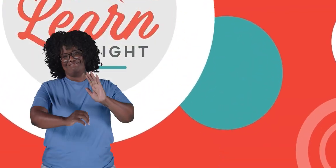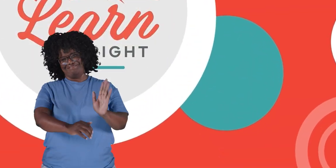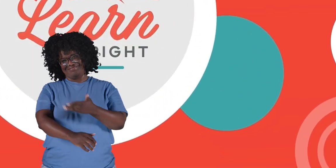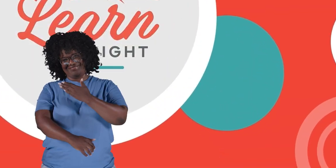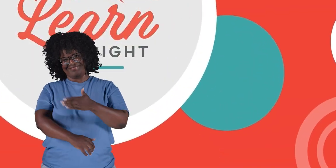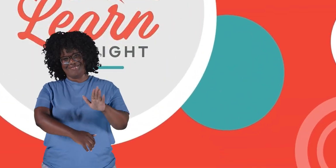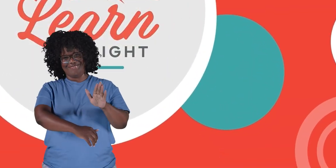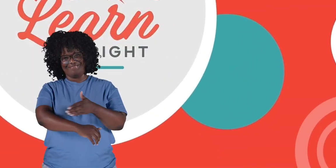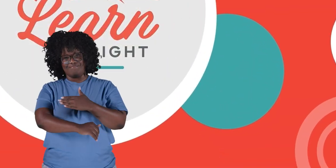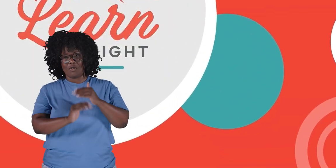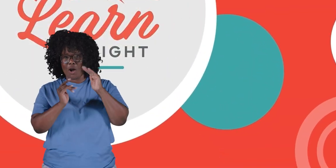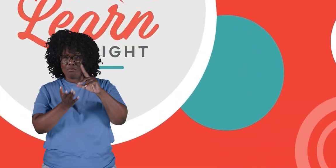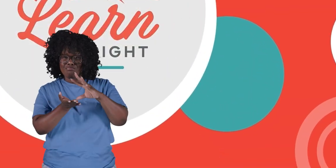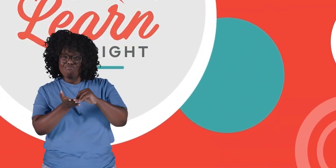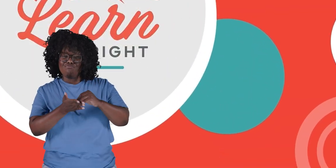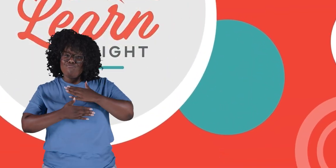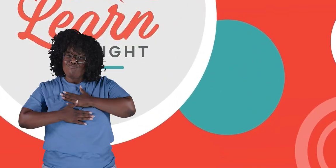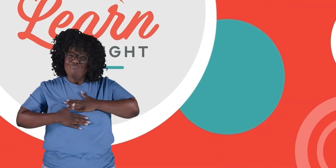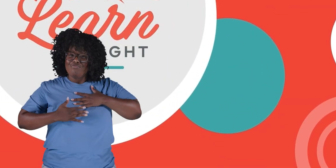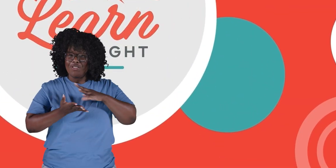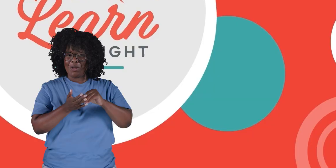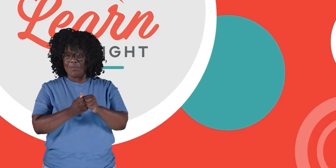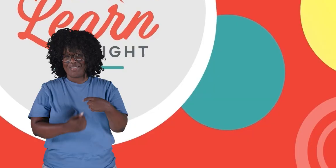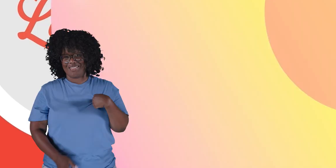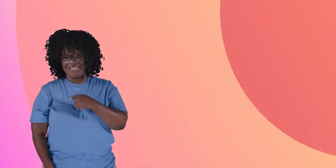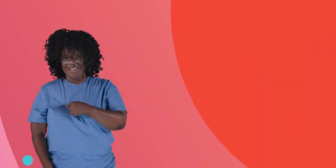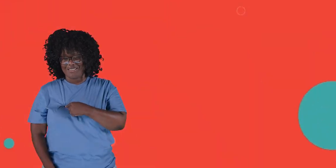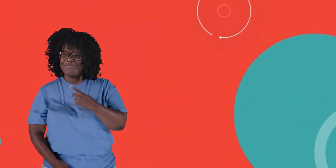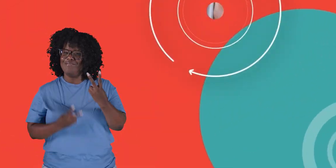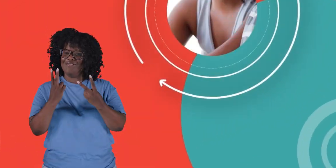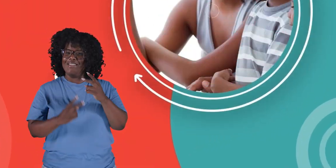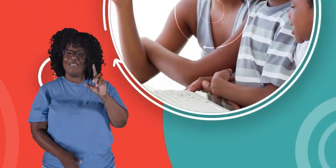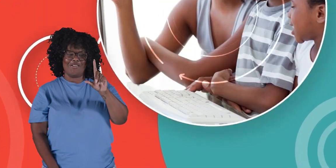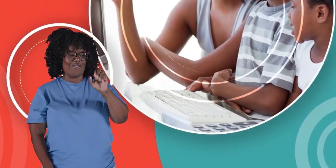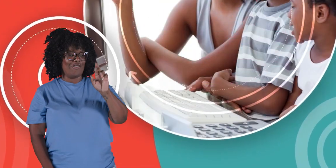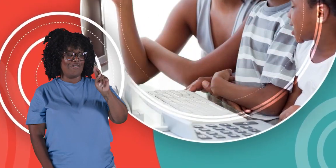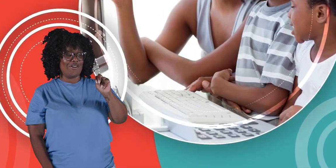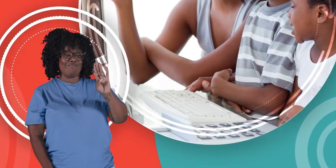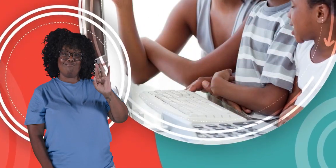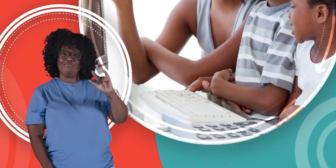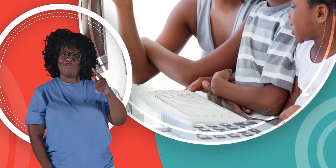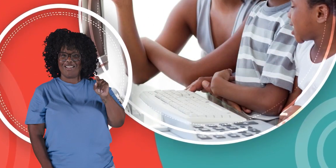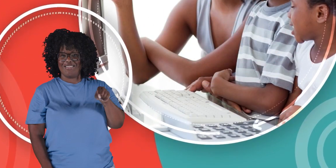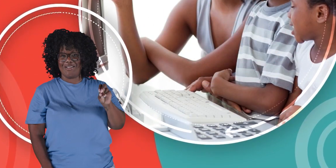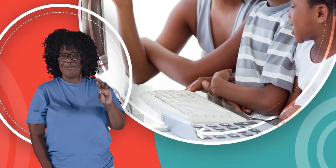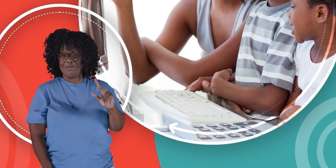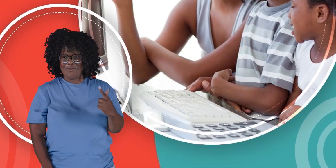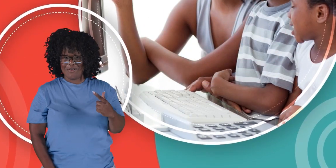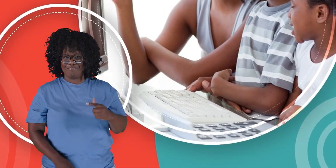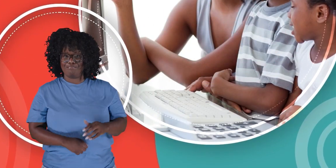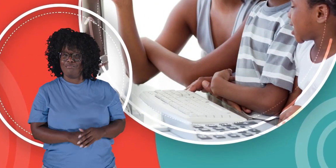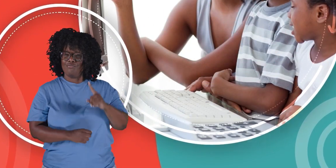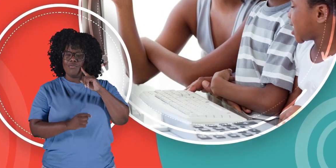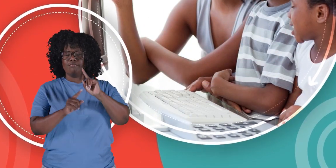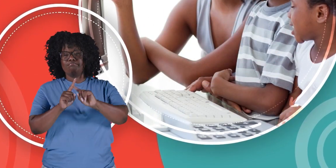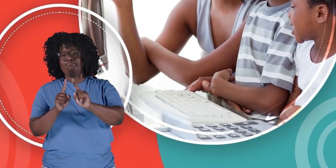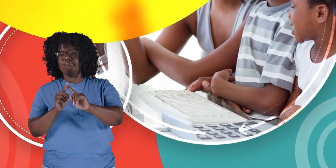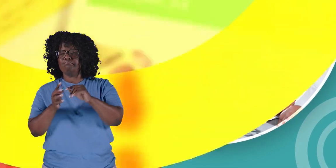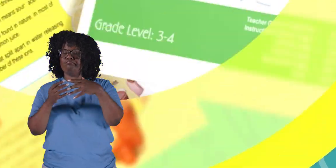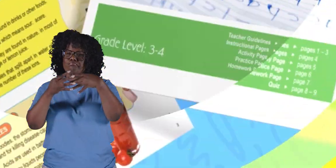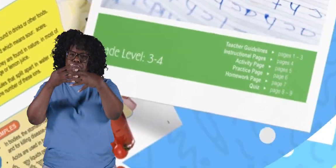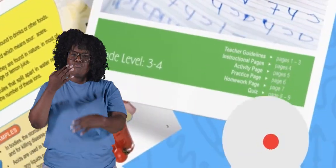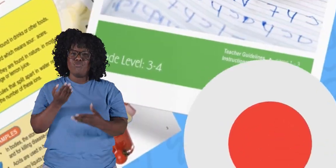Hope you had fun learning with us. Visit us at learnbright.org for thousands of free